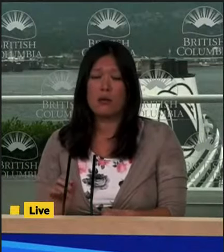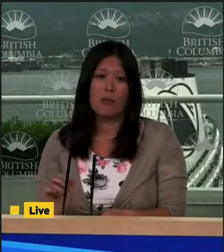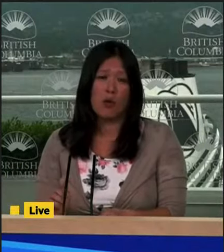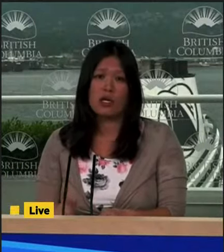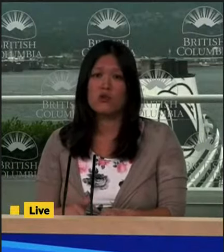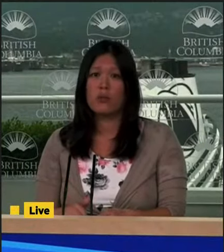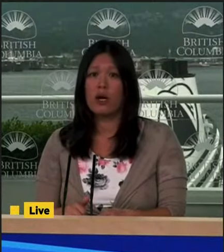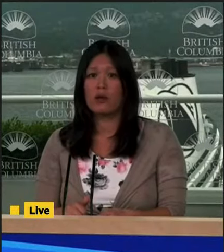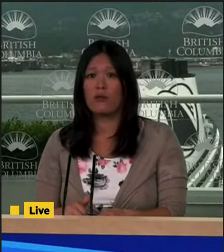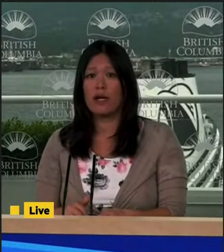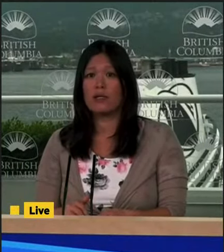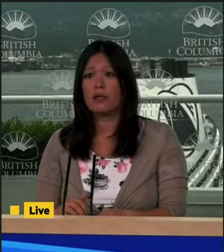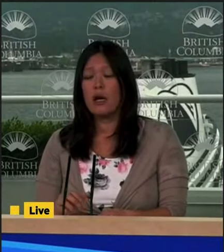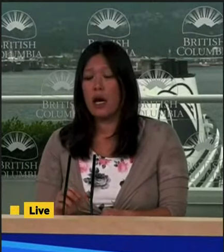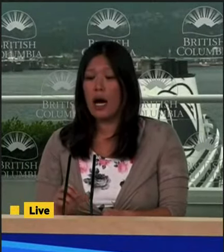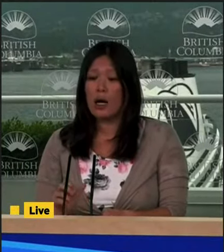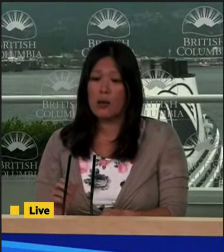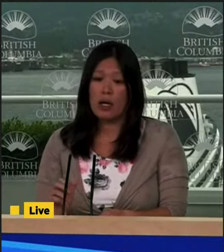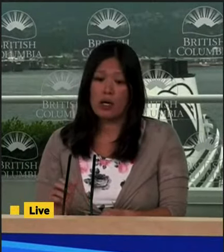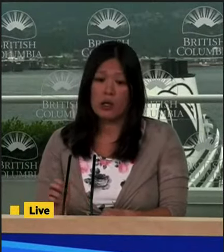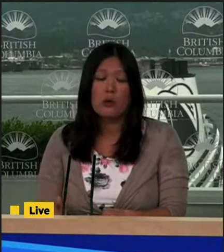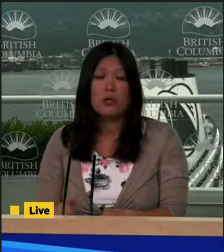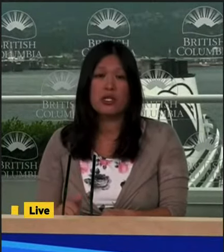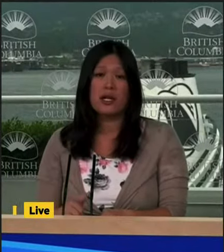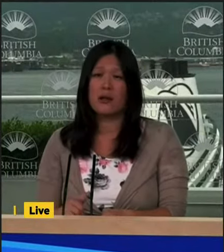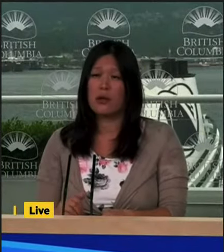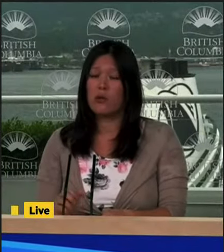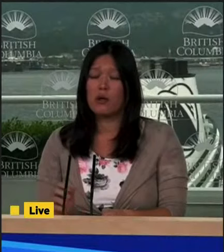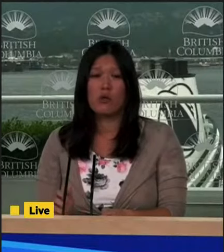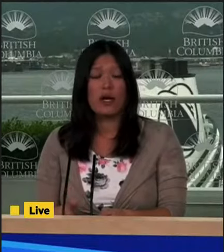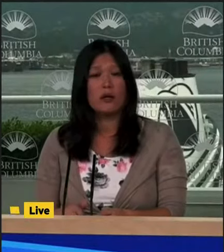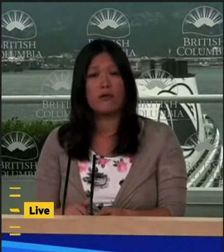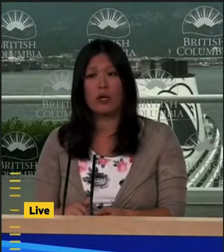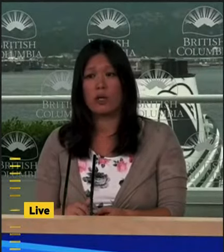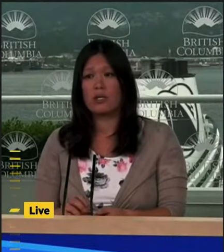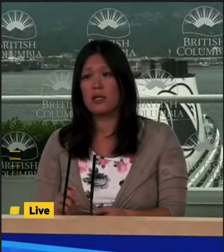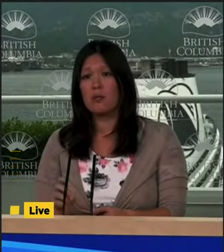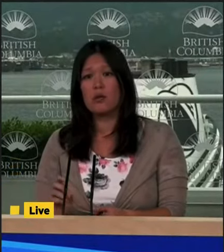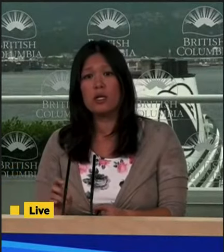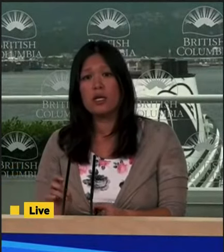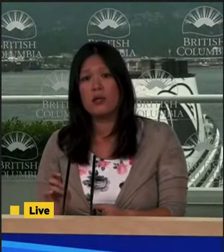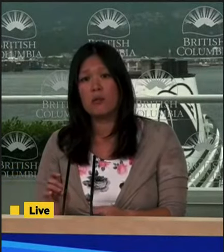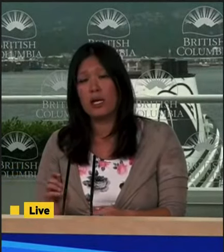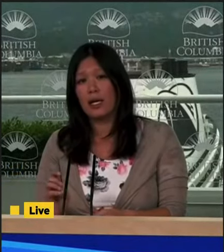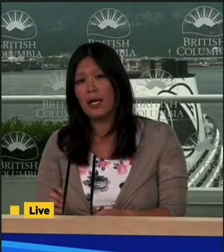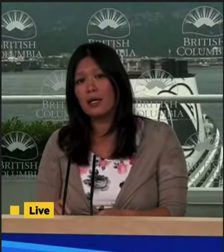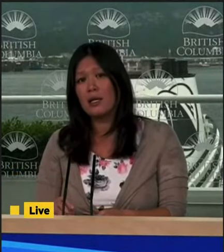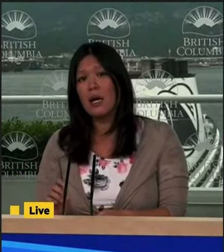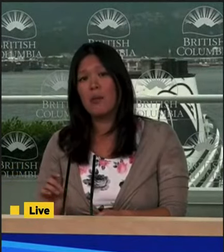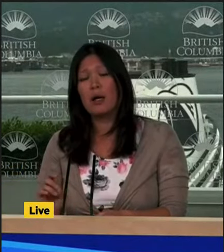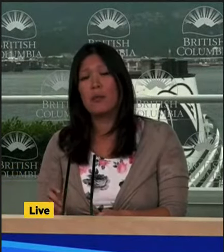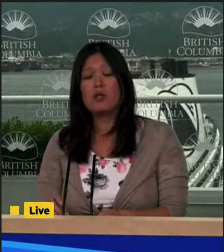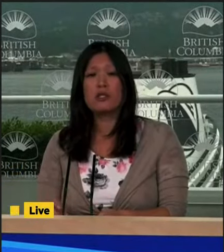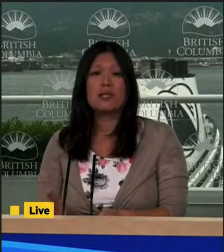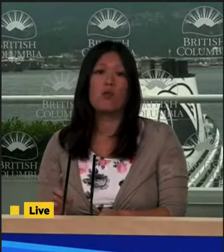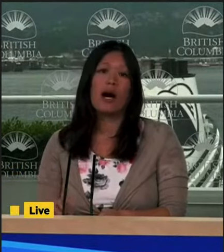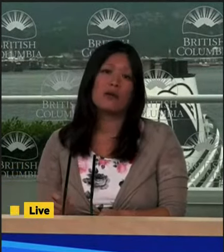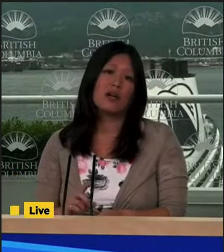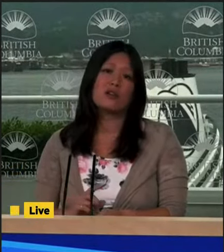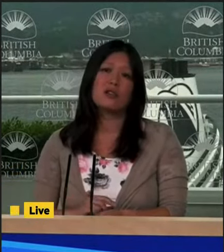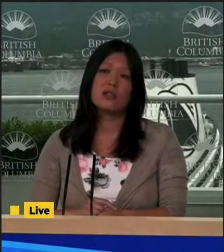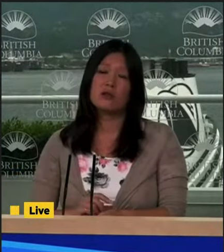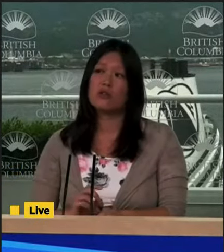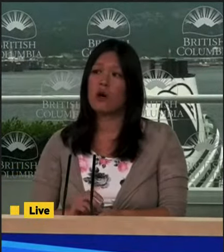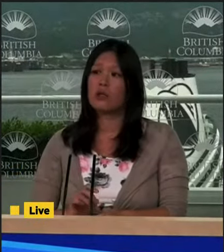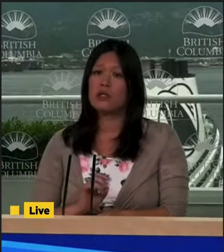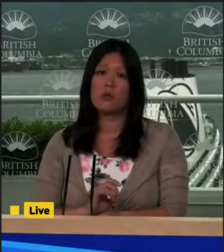we're seeing more extreme weather events, closer together with greater frequency. Communities are being hit by emergencies